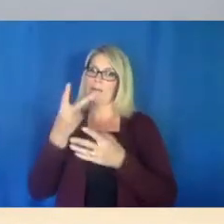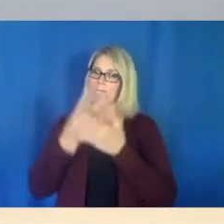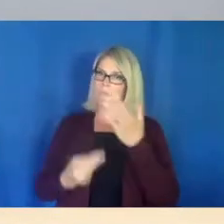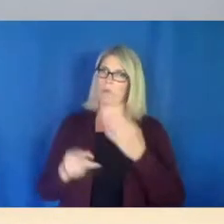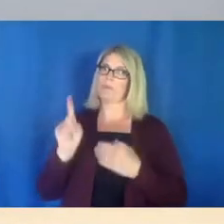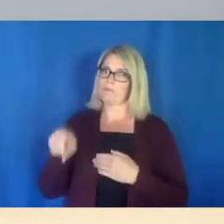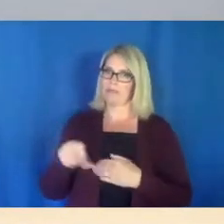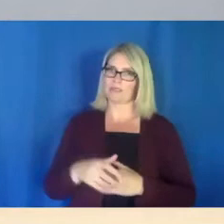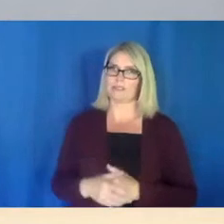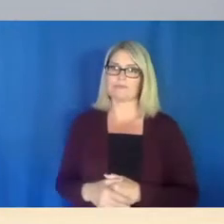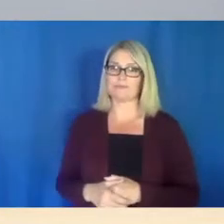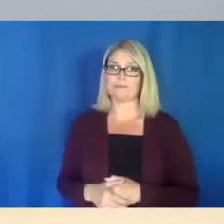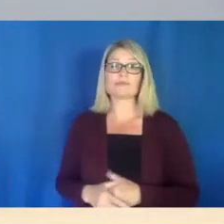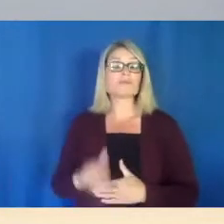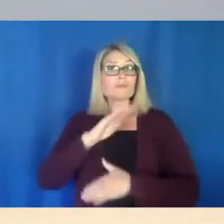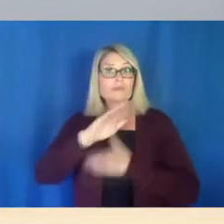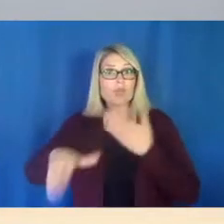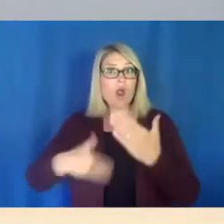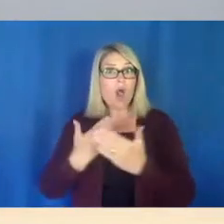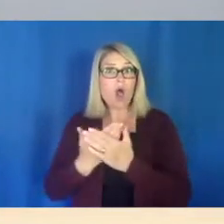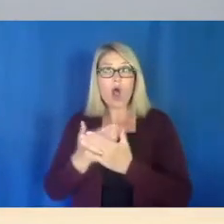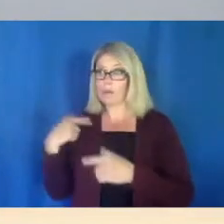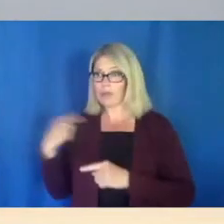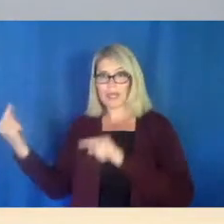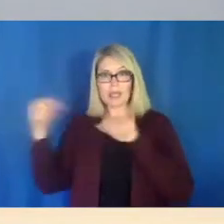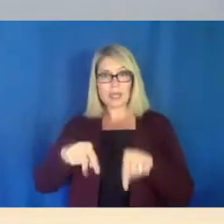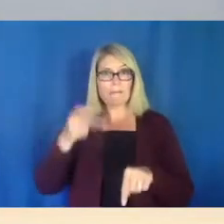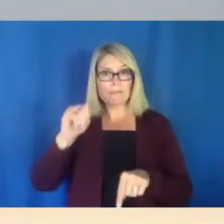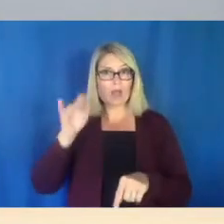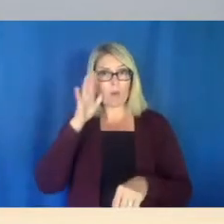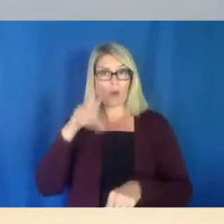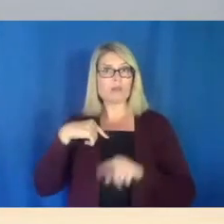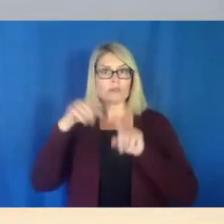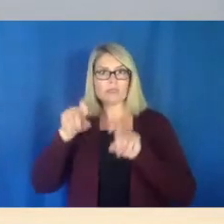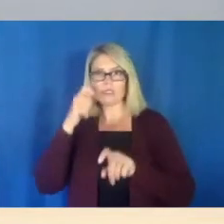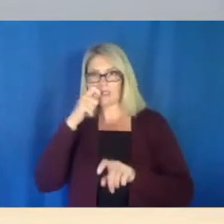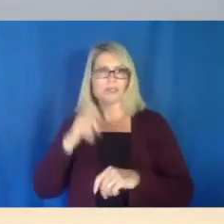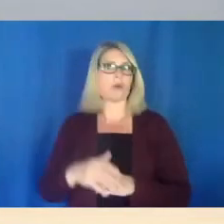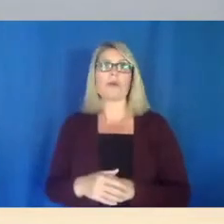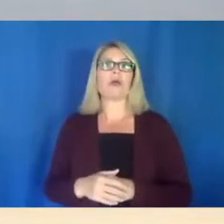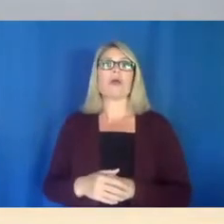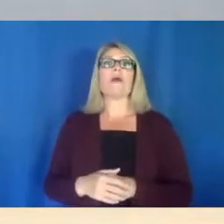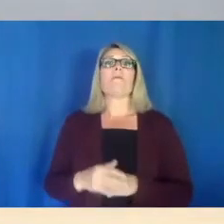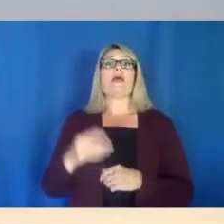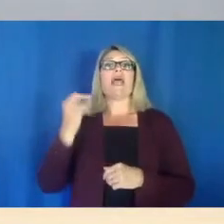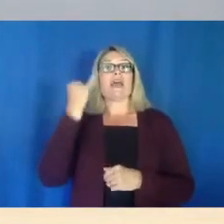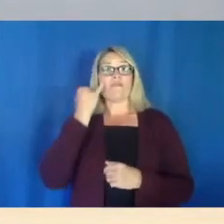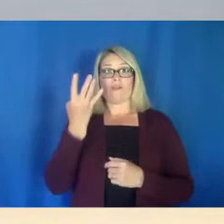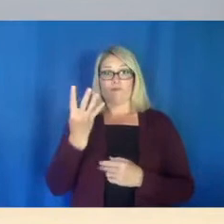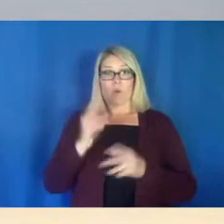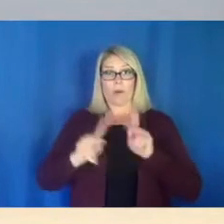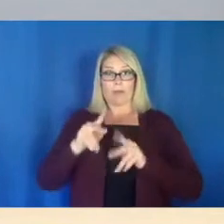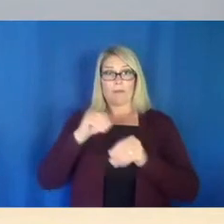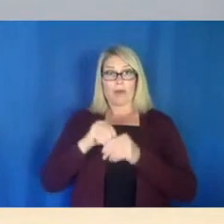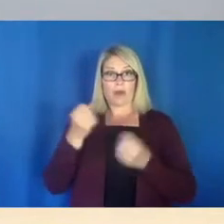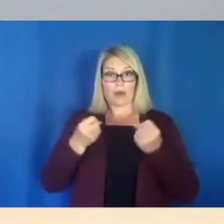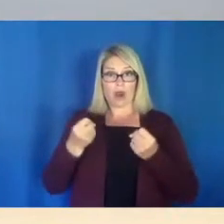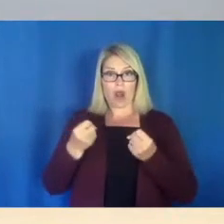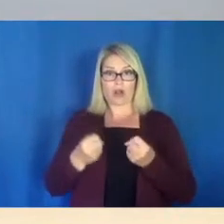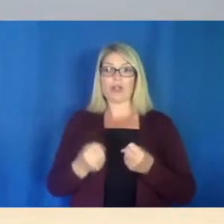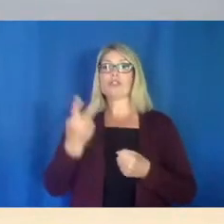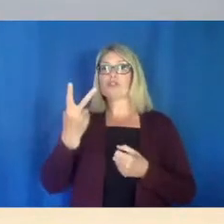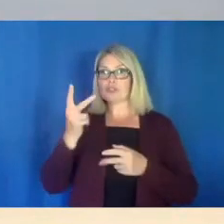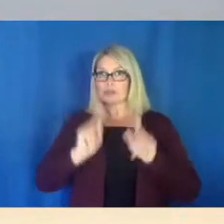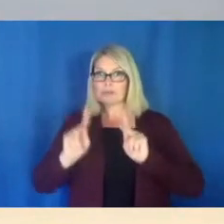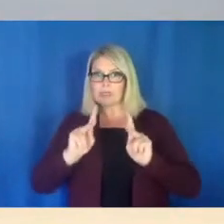Not everyone will be tested on entry to PEI. 2 people per vehicle may be tested, preferably 2